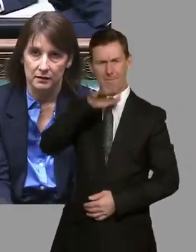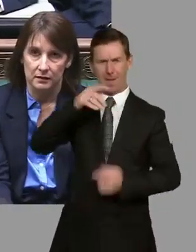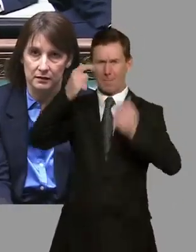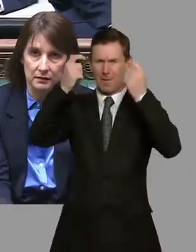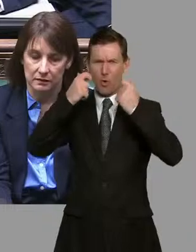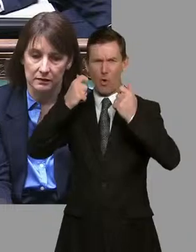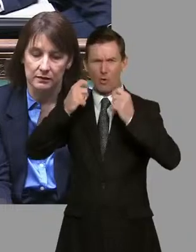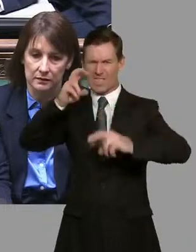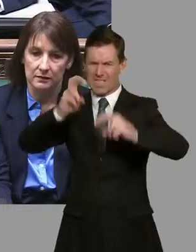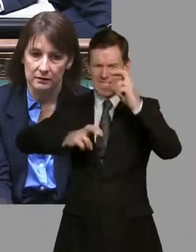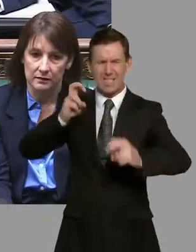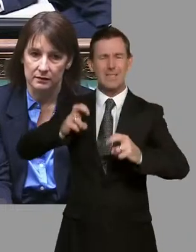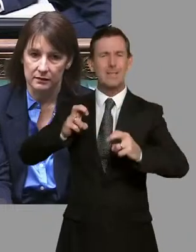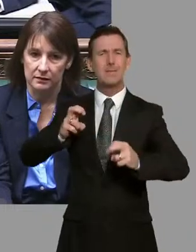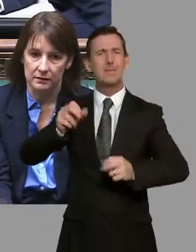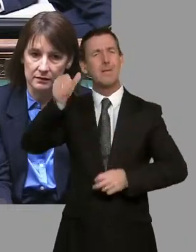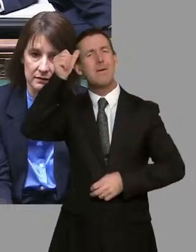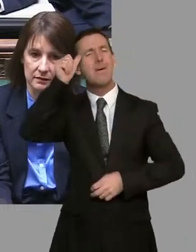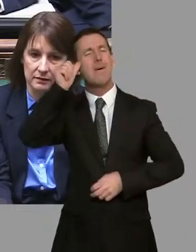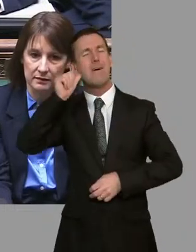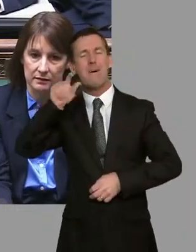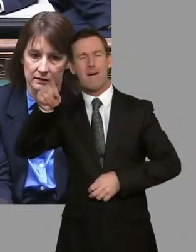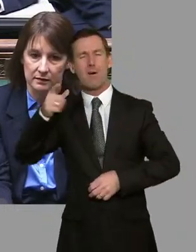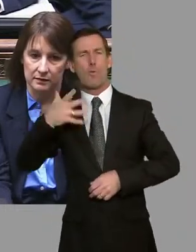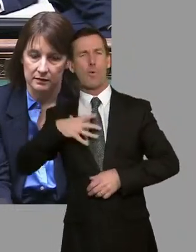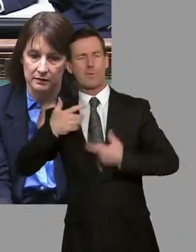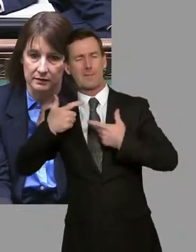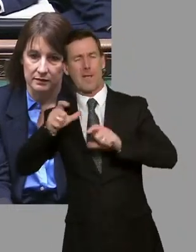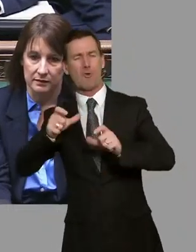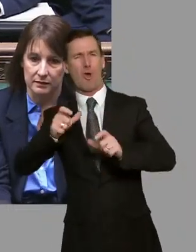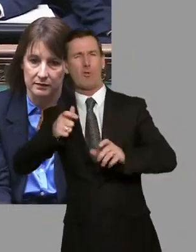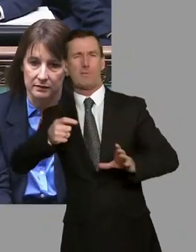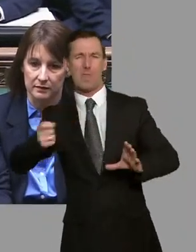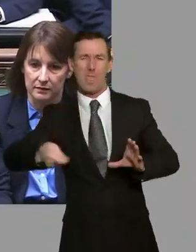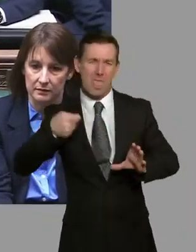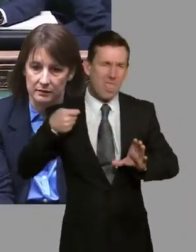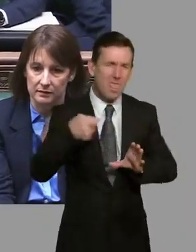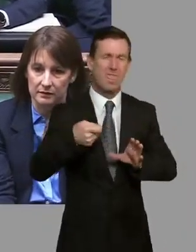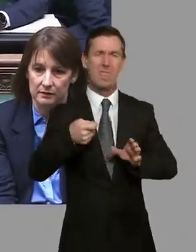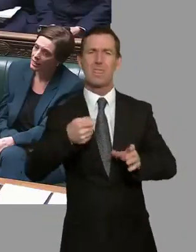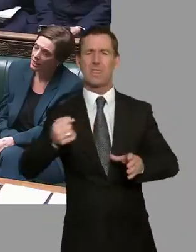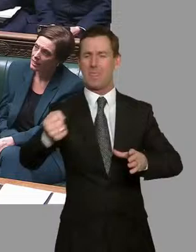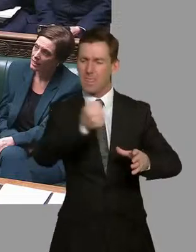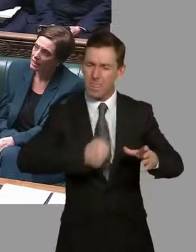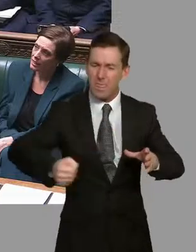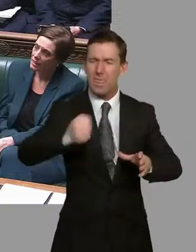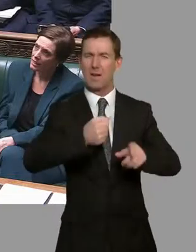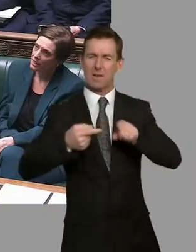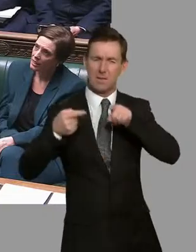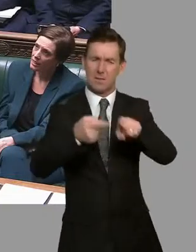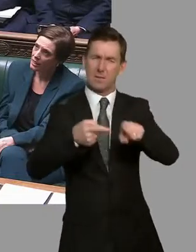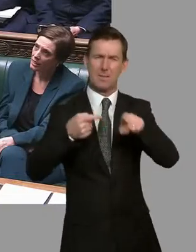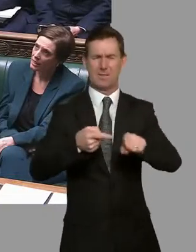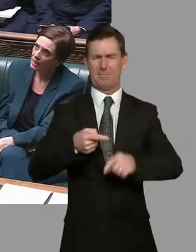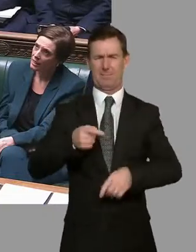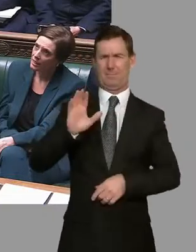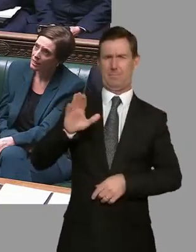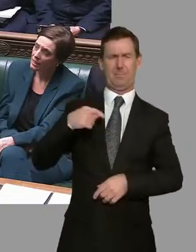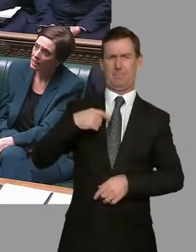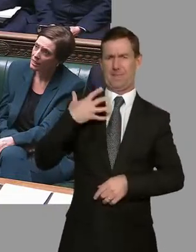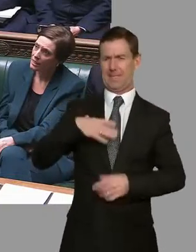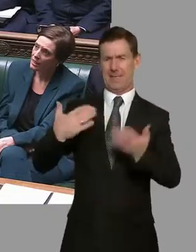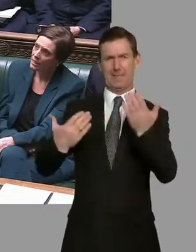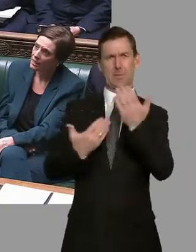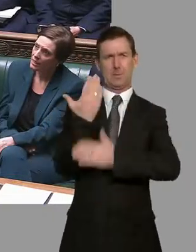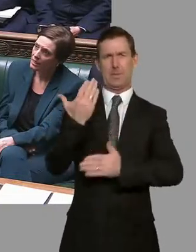their appalling abuse. And that's why we're expanding the number of new Pathfinder courts to provide dedicated support to